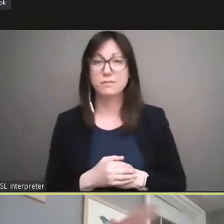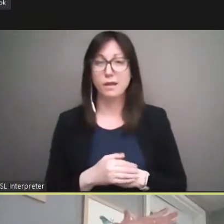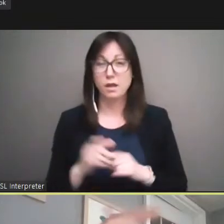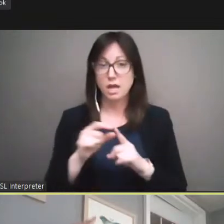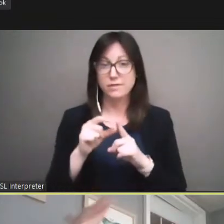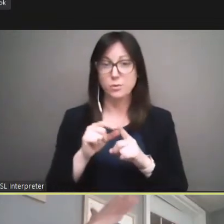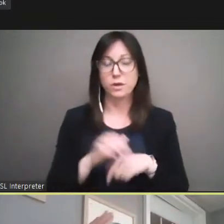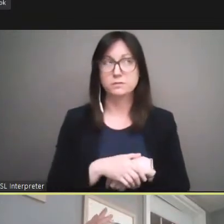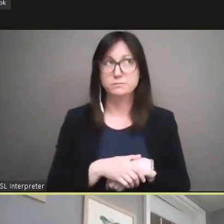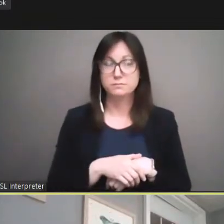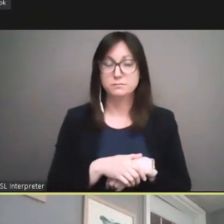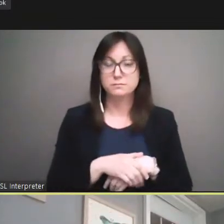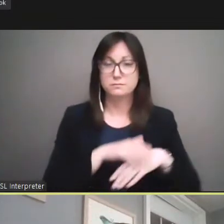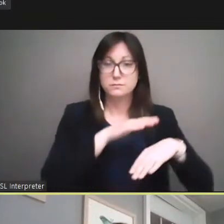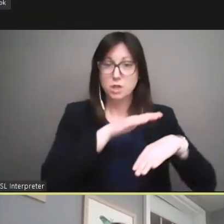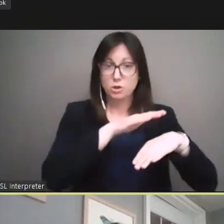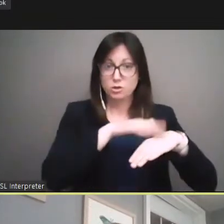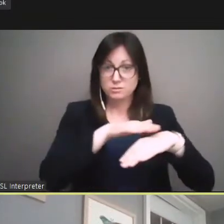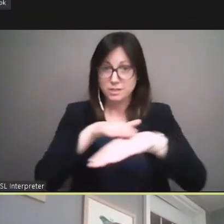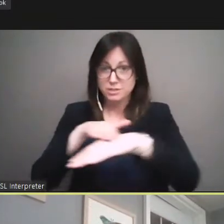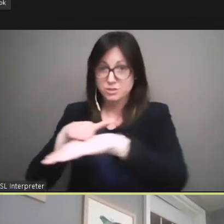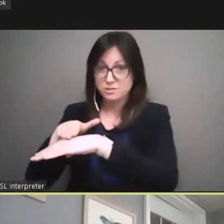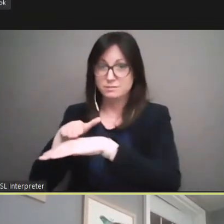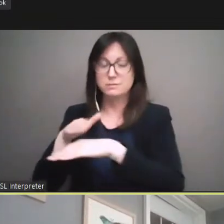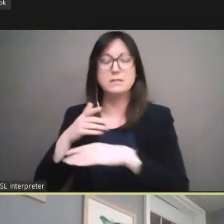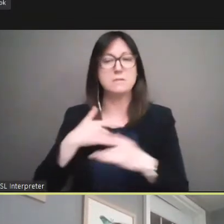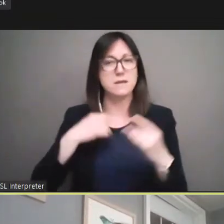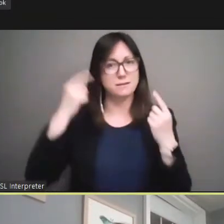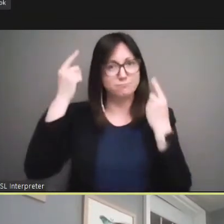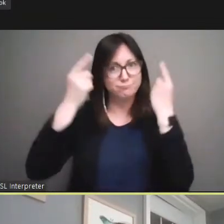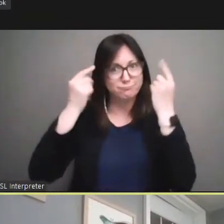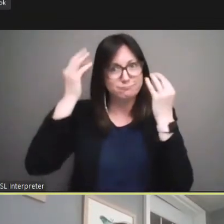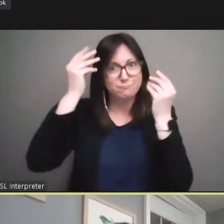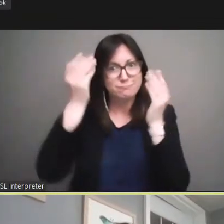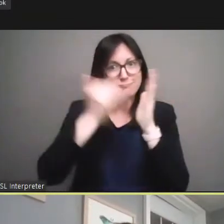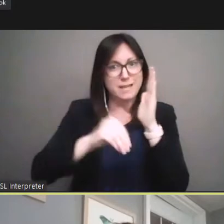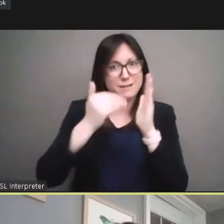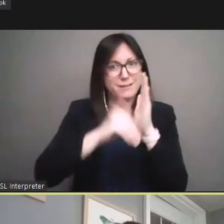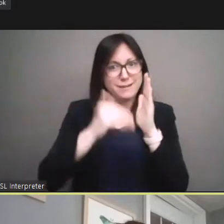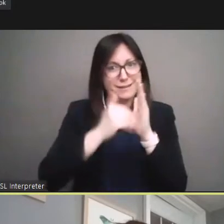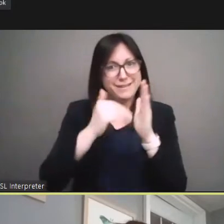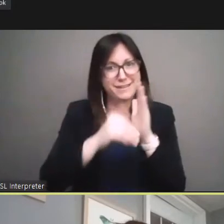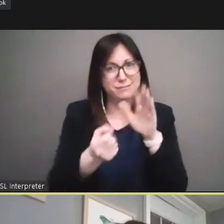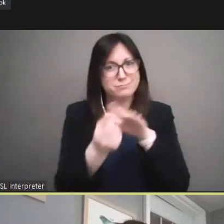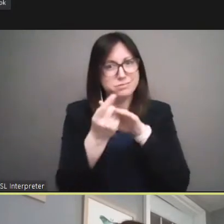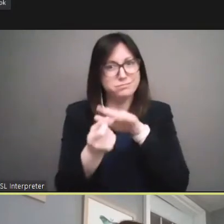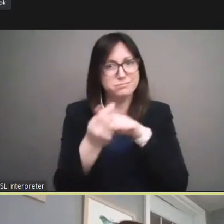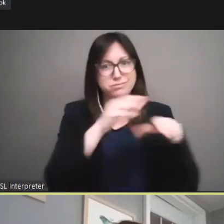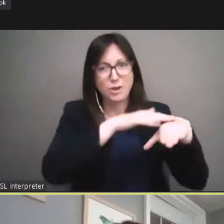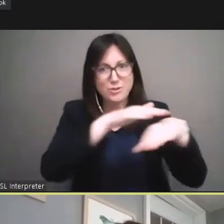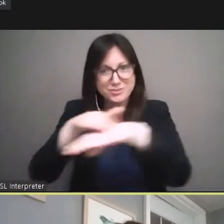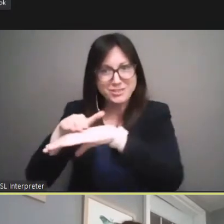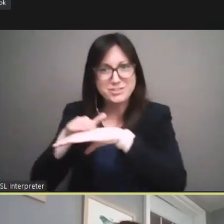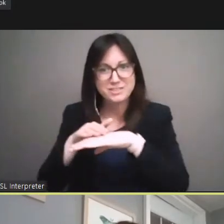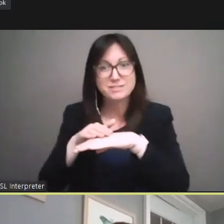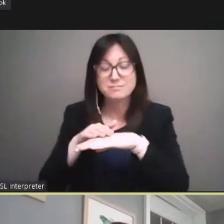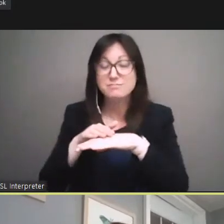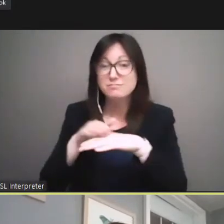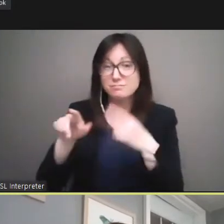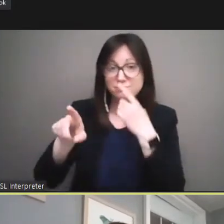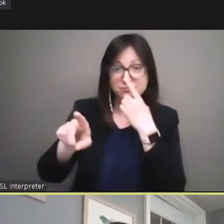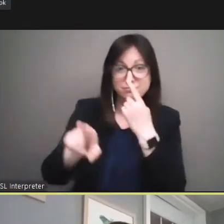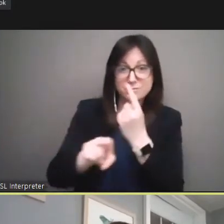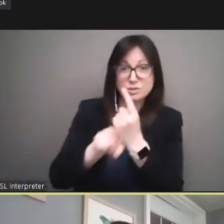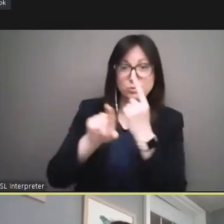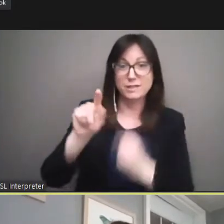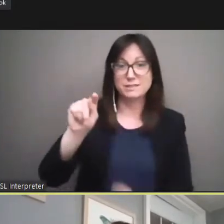is just everywhere in my mind. And it's exactly what you were alluding to, Tegan.